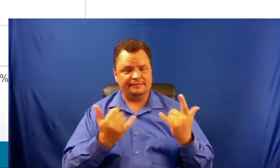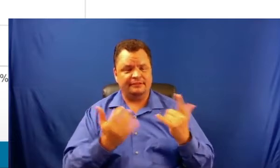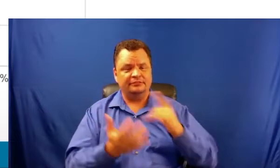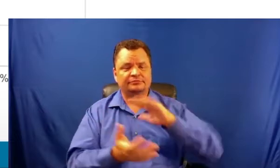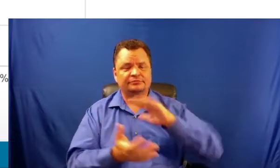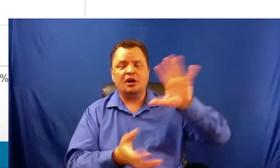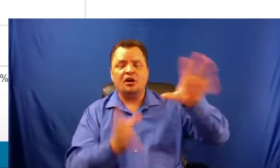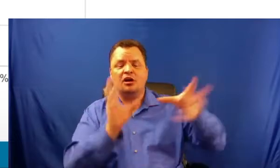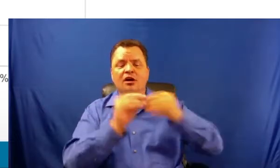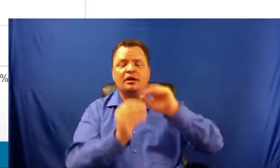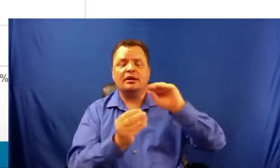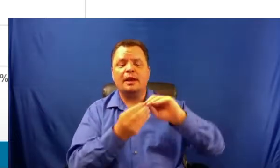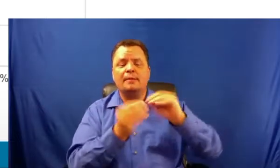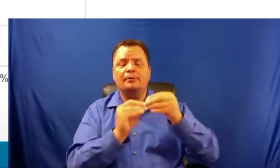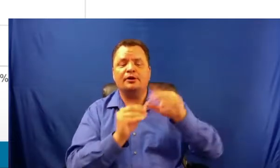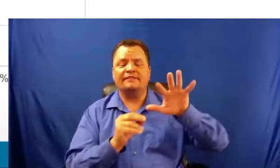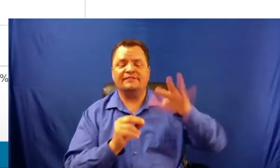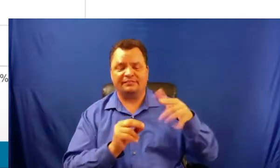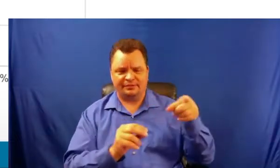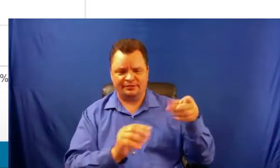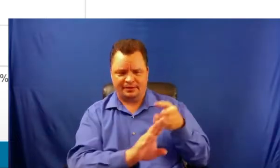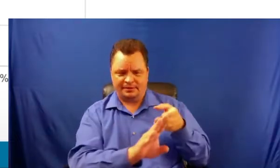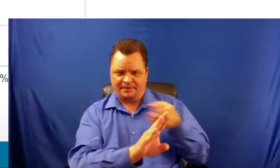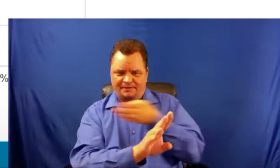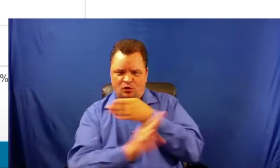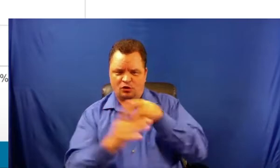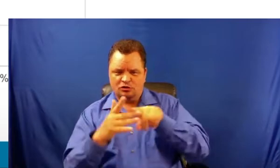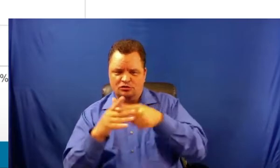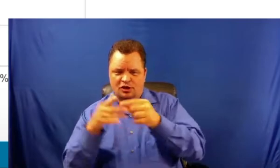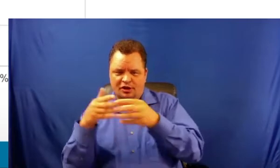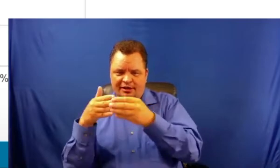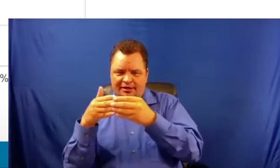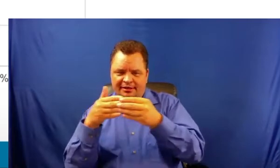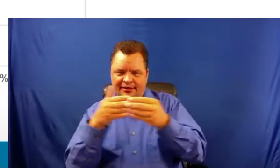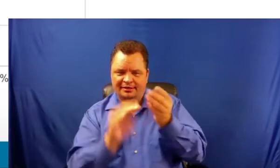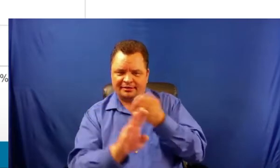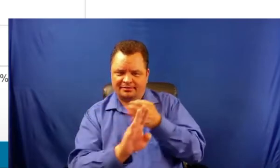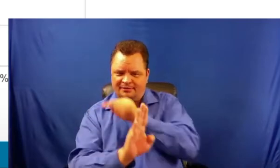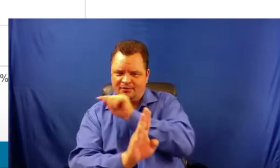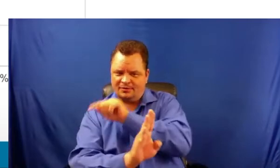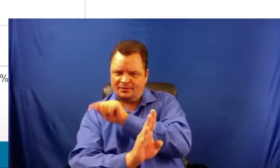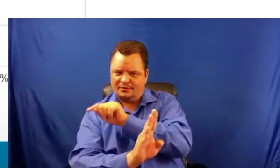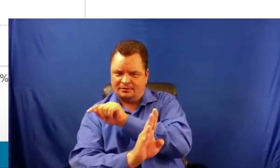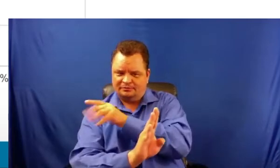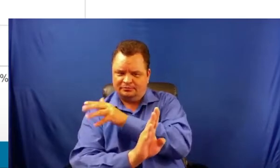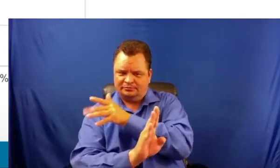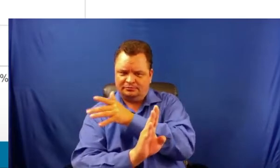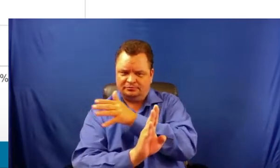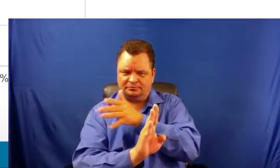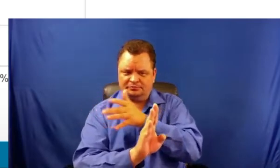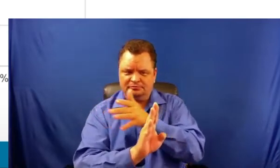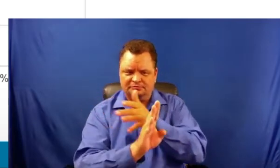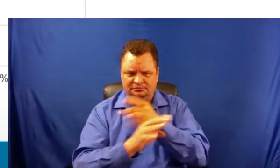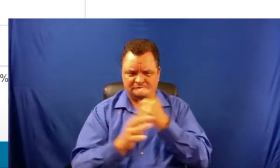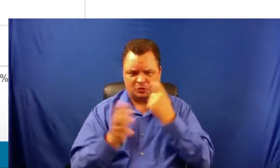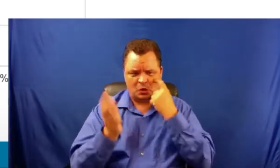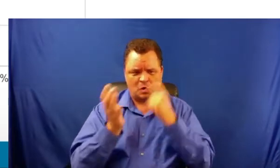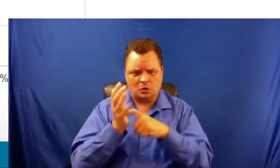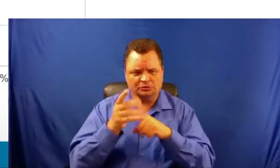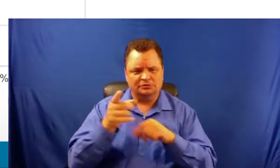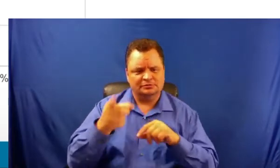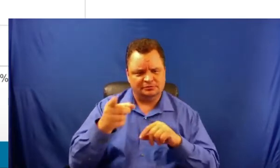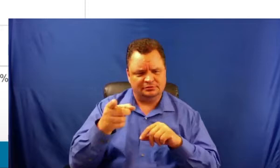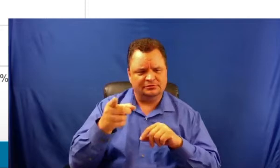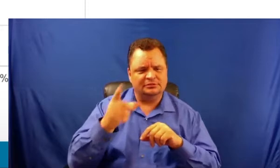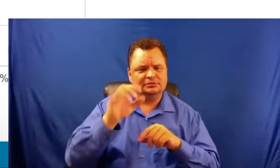were typically the leaders. So this speaks a little bit to our continual caseload early coming up from July, and the